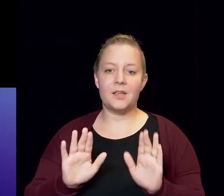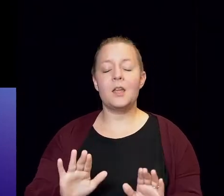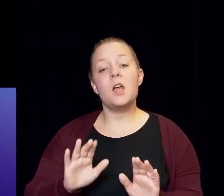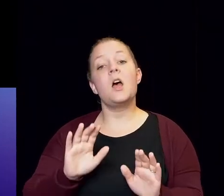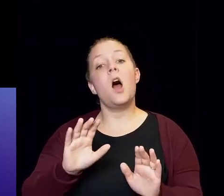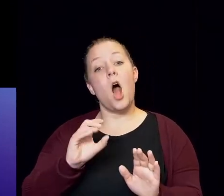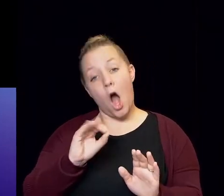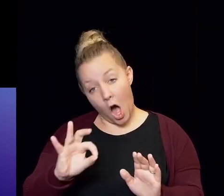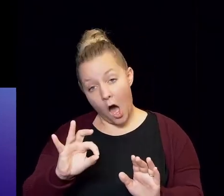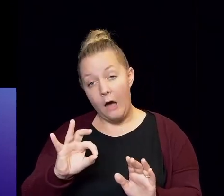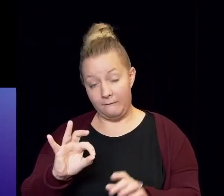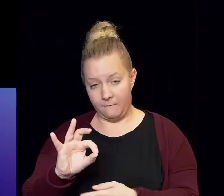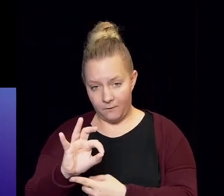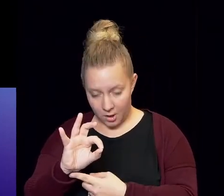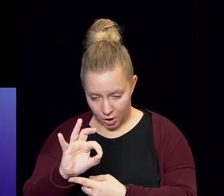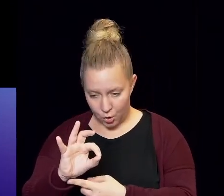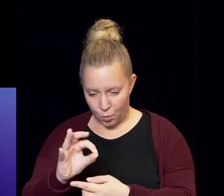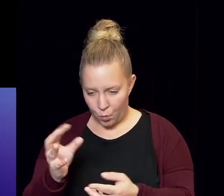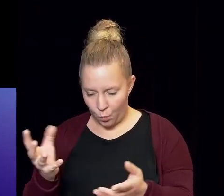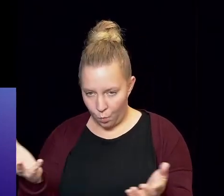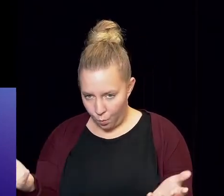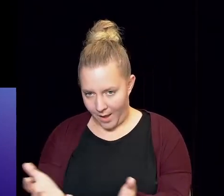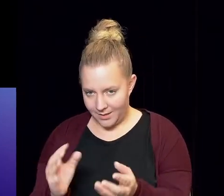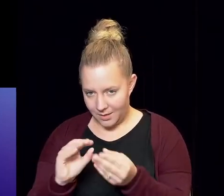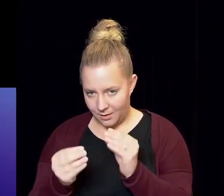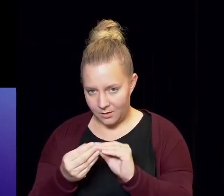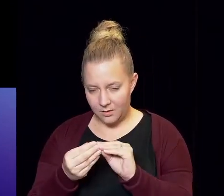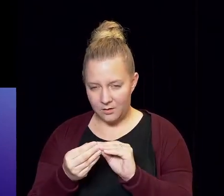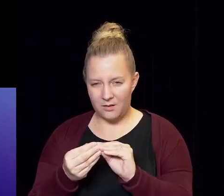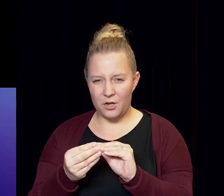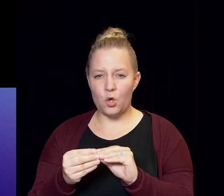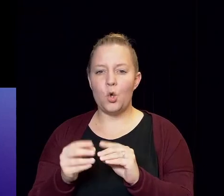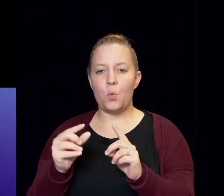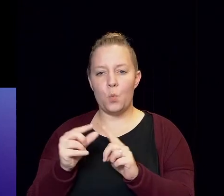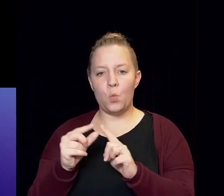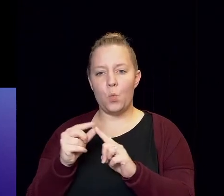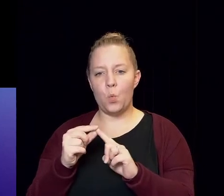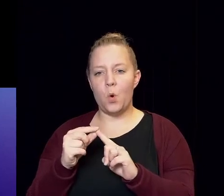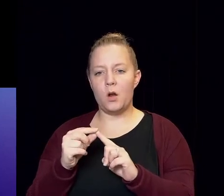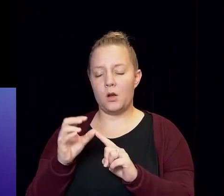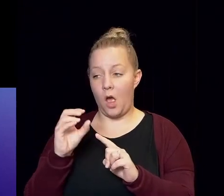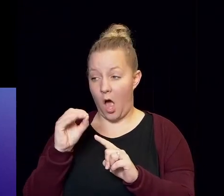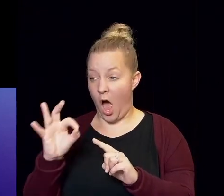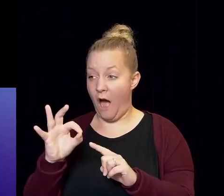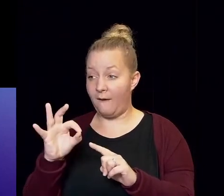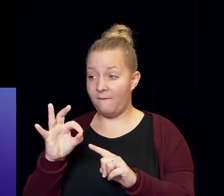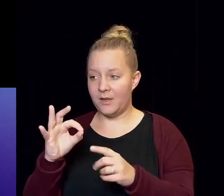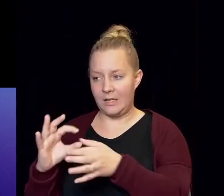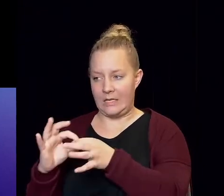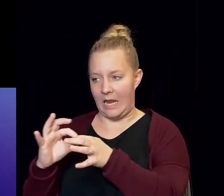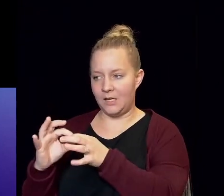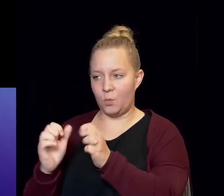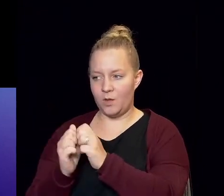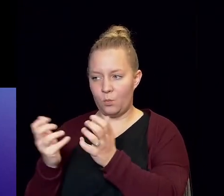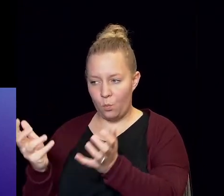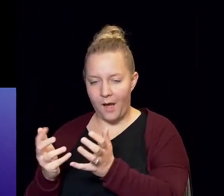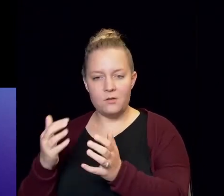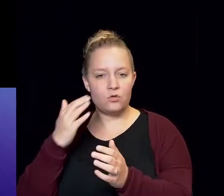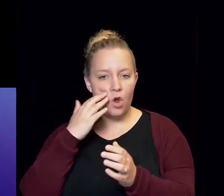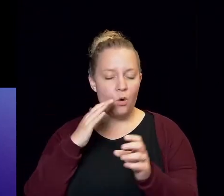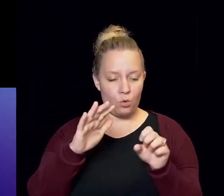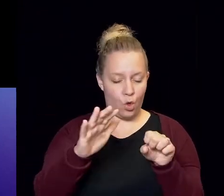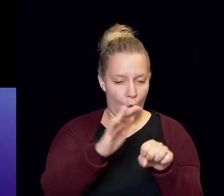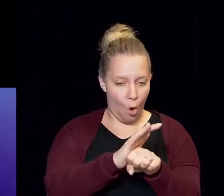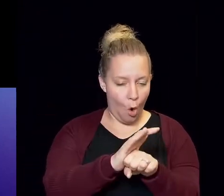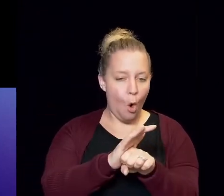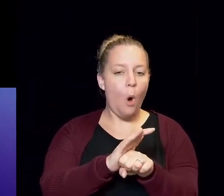the of what? The word of goes with the word what, so I know that the whole is the section